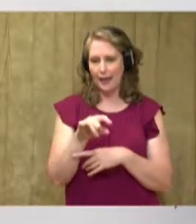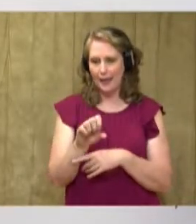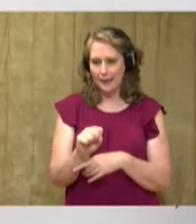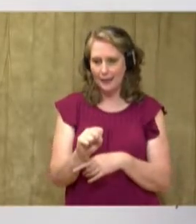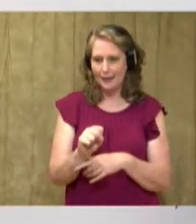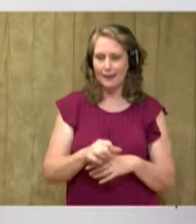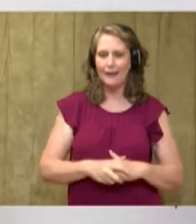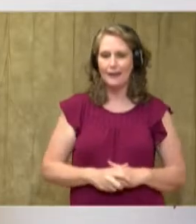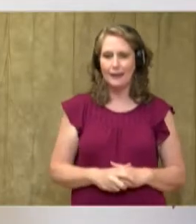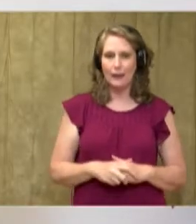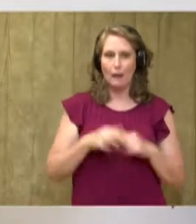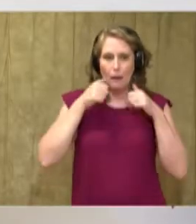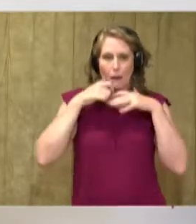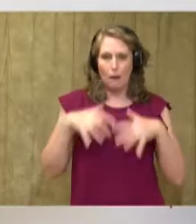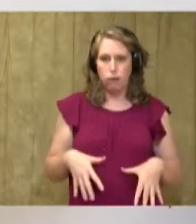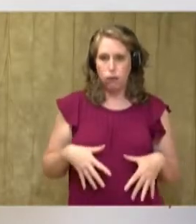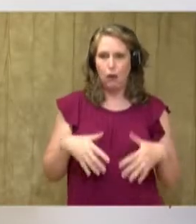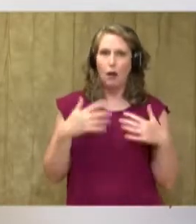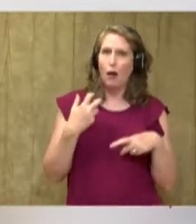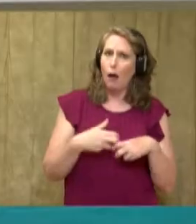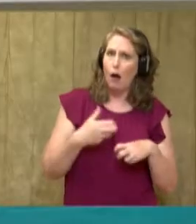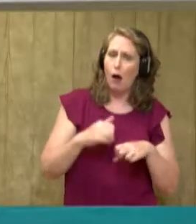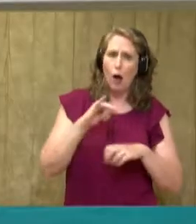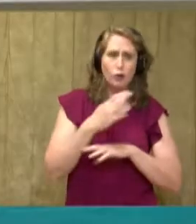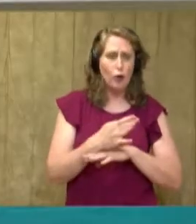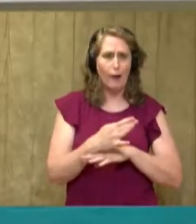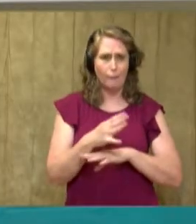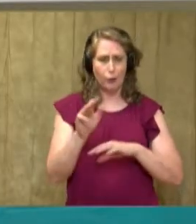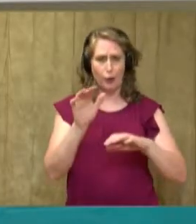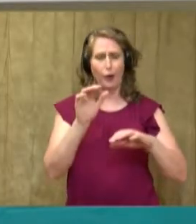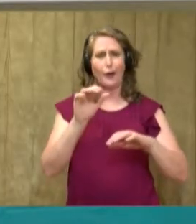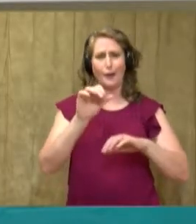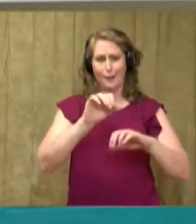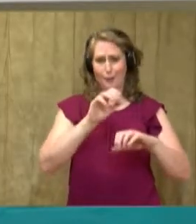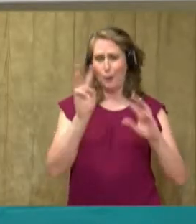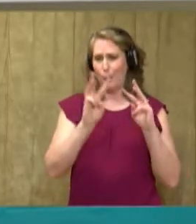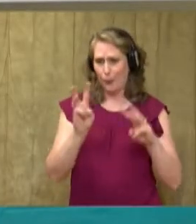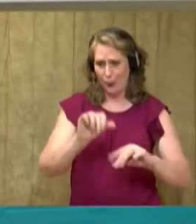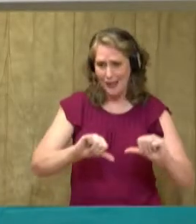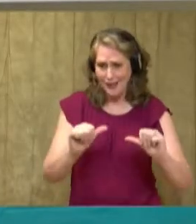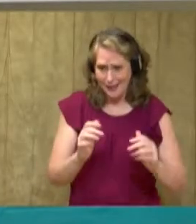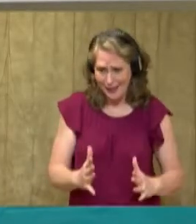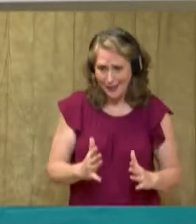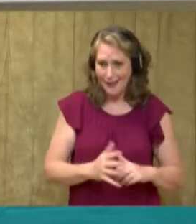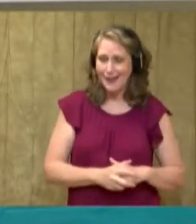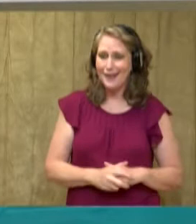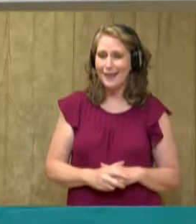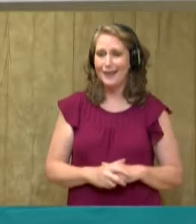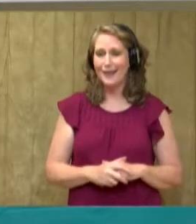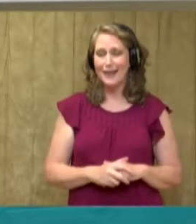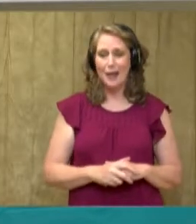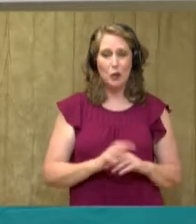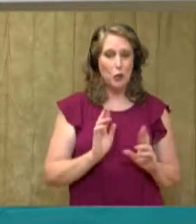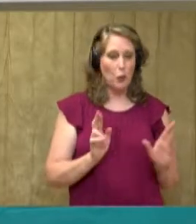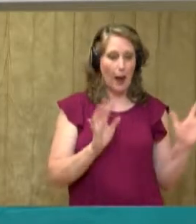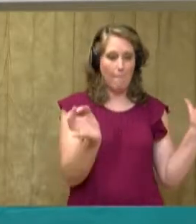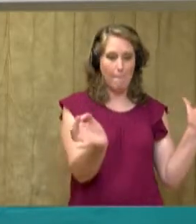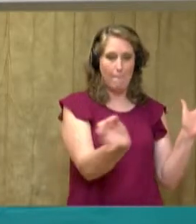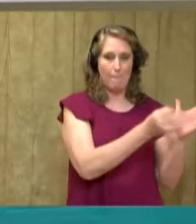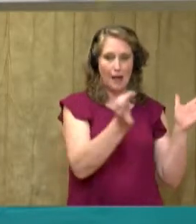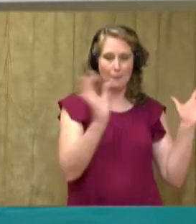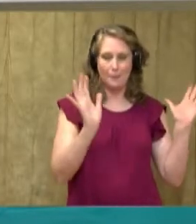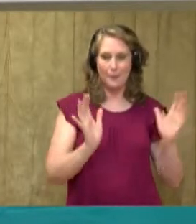go. I'm kind of sweating up here. It's a hard job for a meteorologist. Okay, here we go. I'm going to come over to this one over here. Ready,